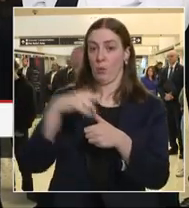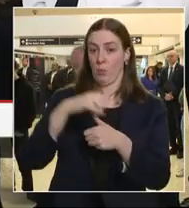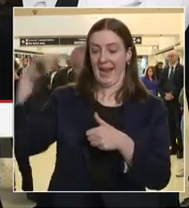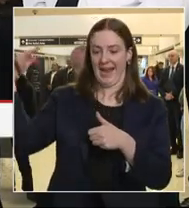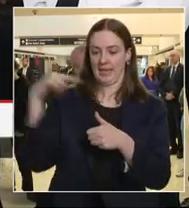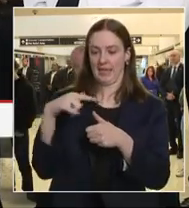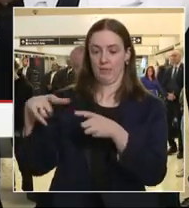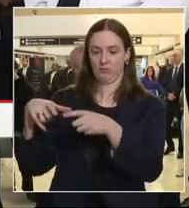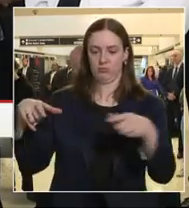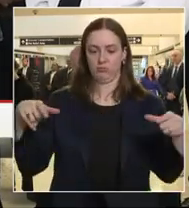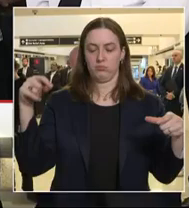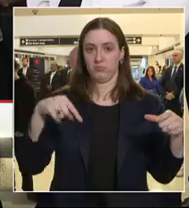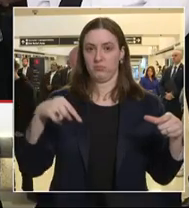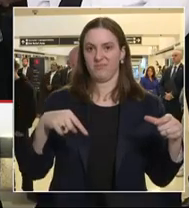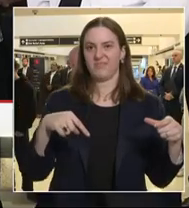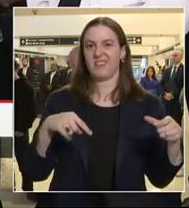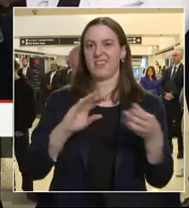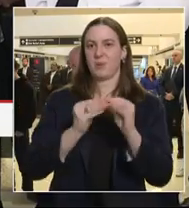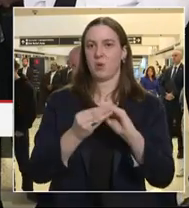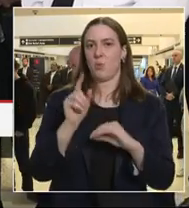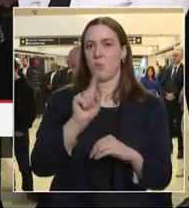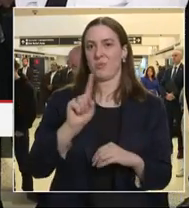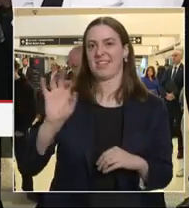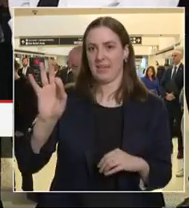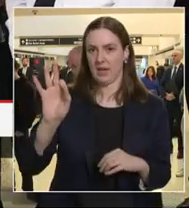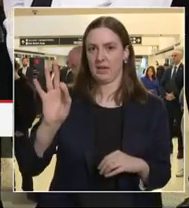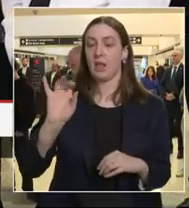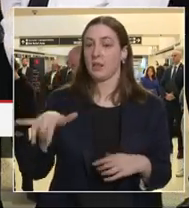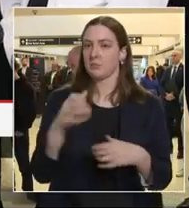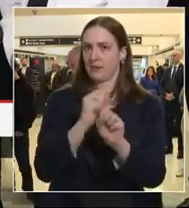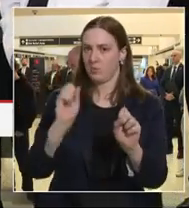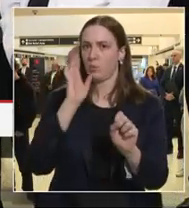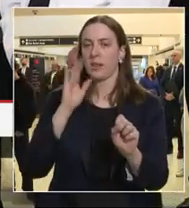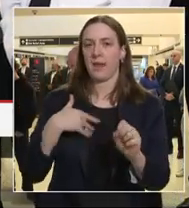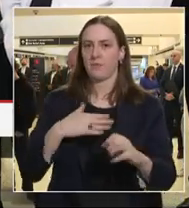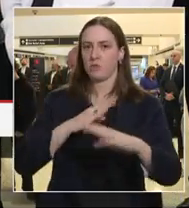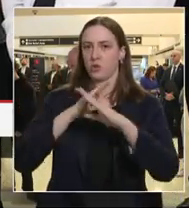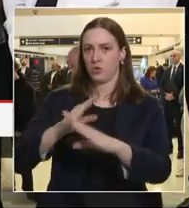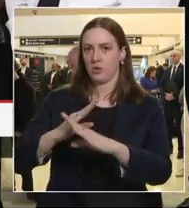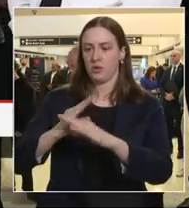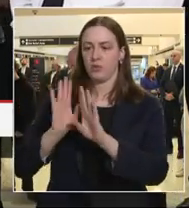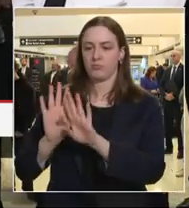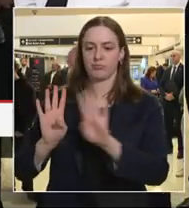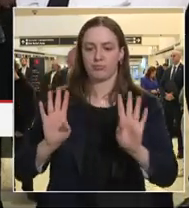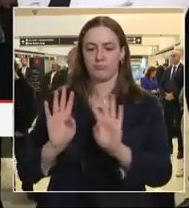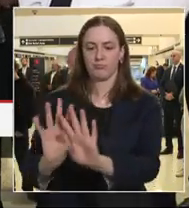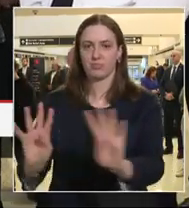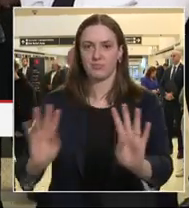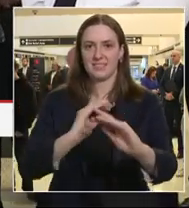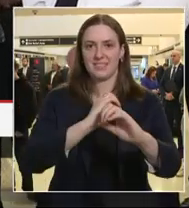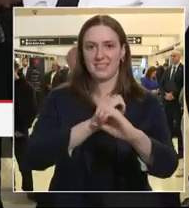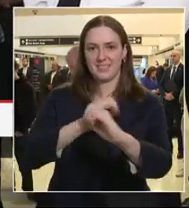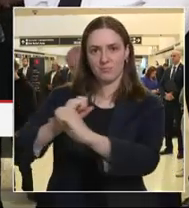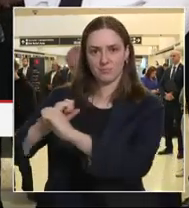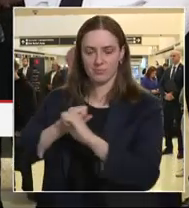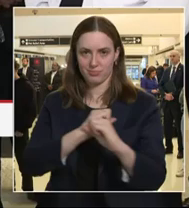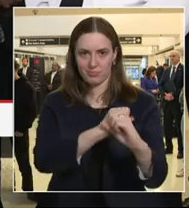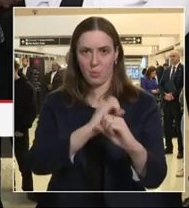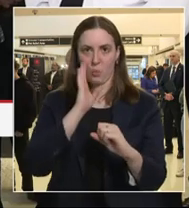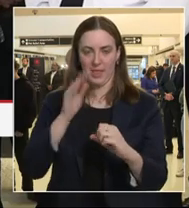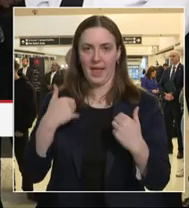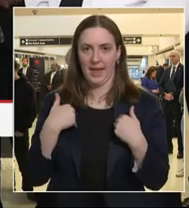from any activity. We're going to have a secure area around that, so all are comfortable that we can get back